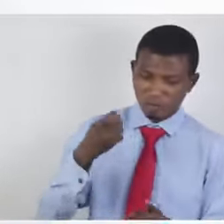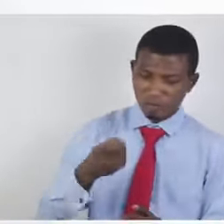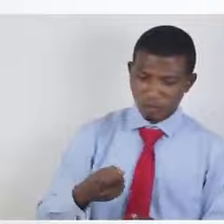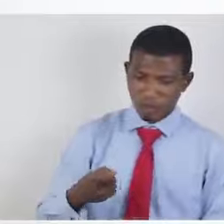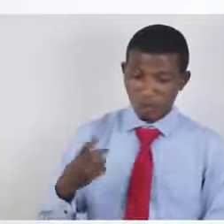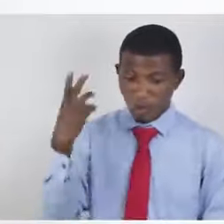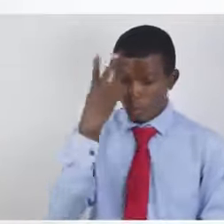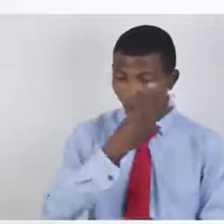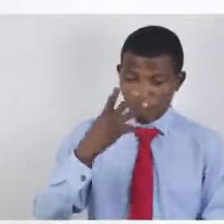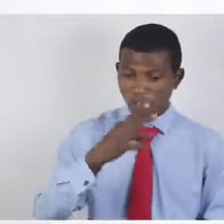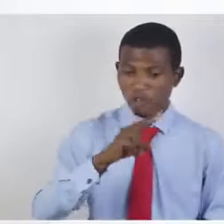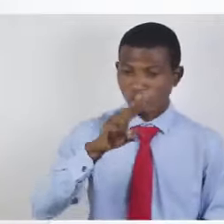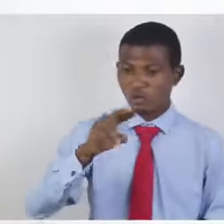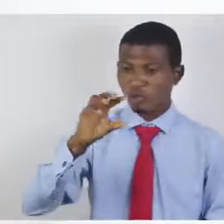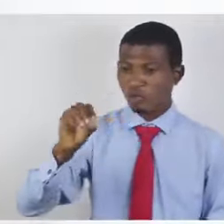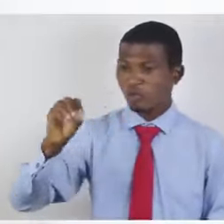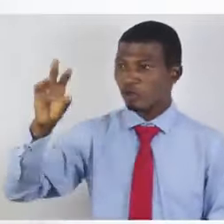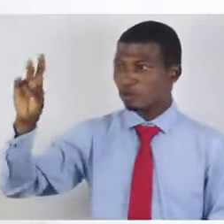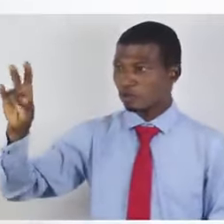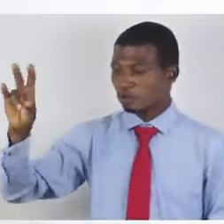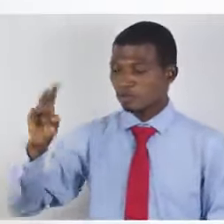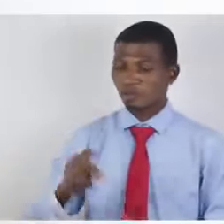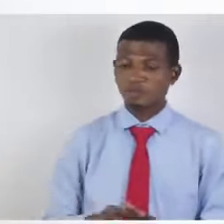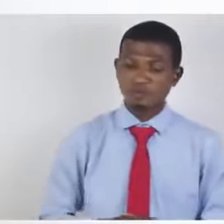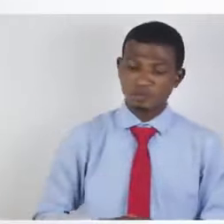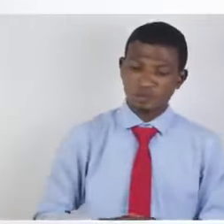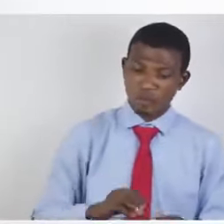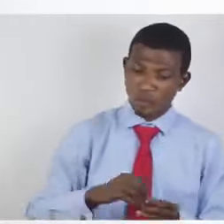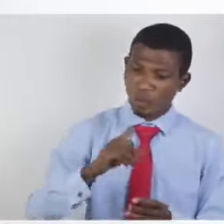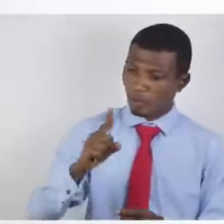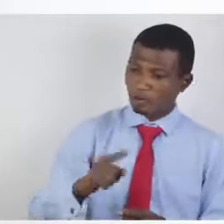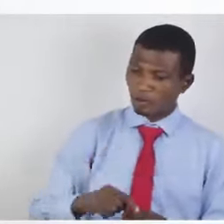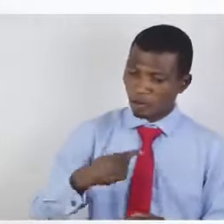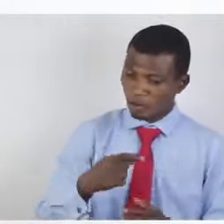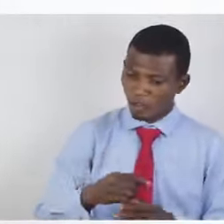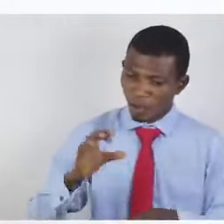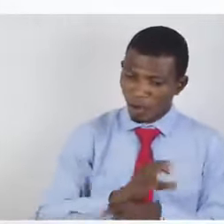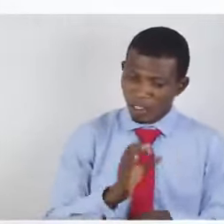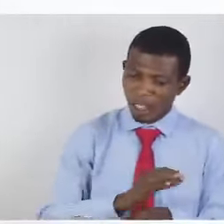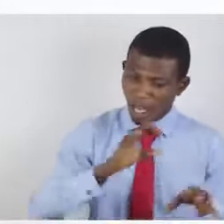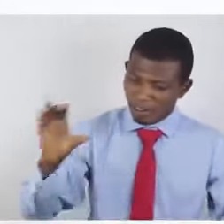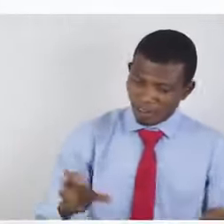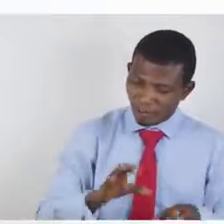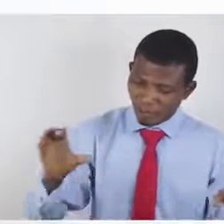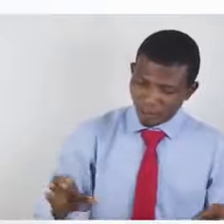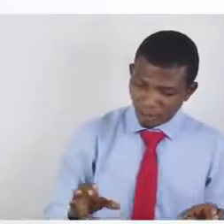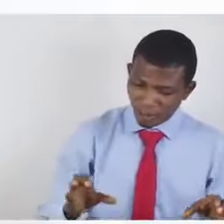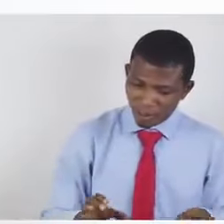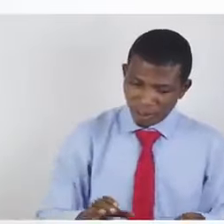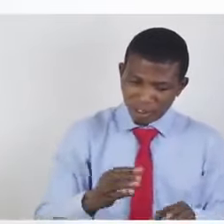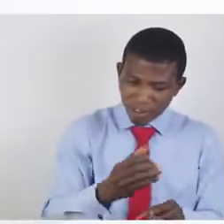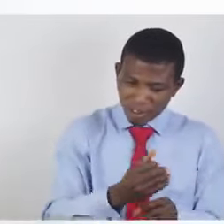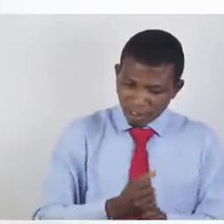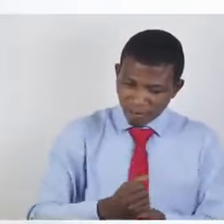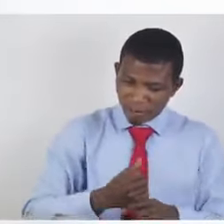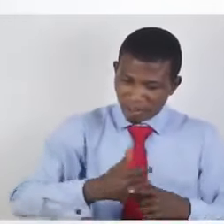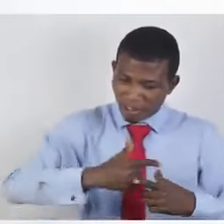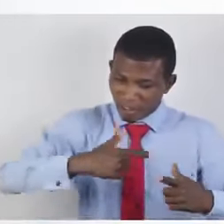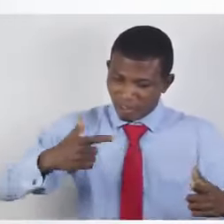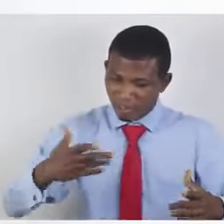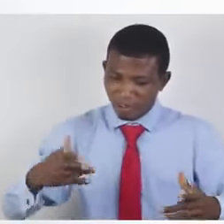first one will be from WAEC 2017. Number 1 says commercial